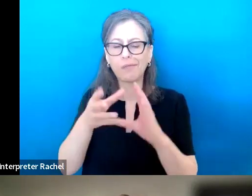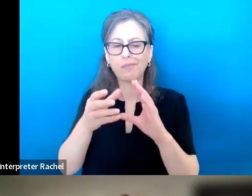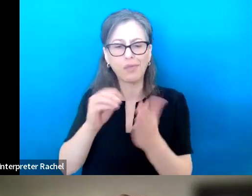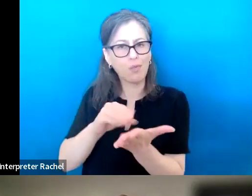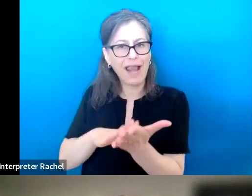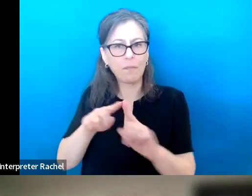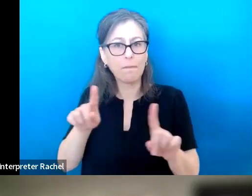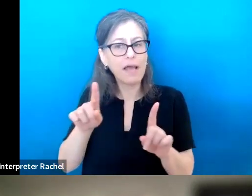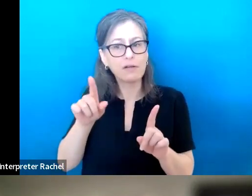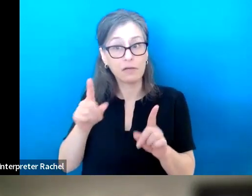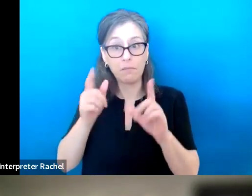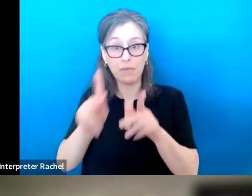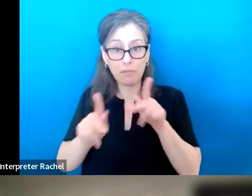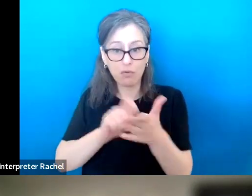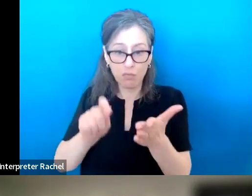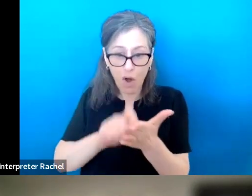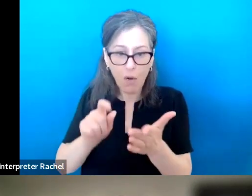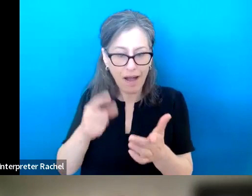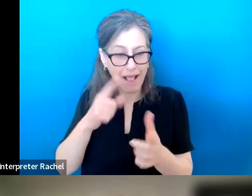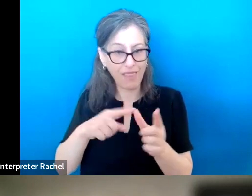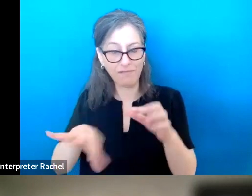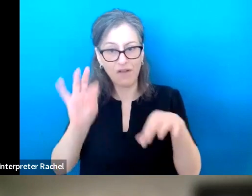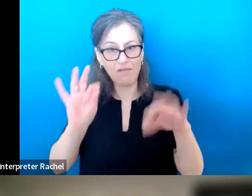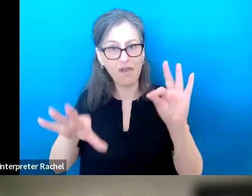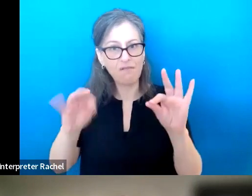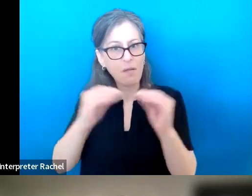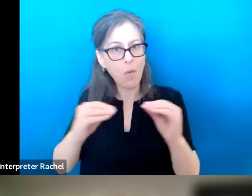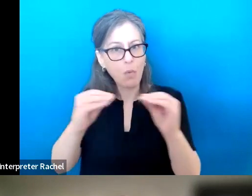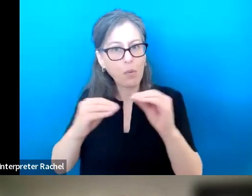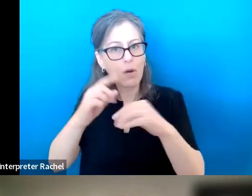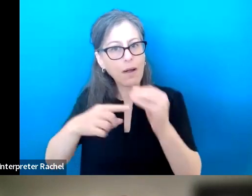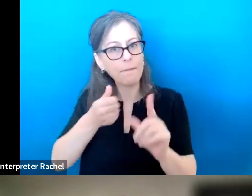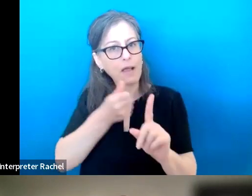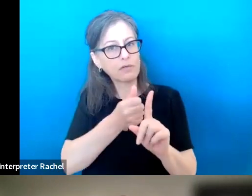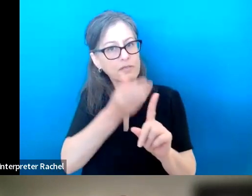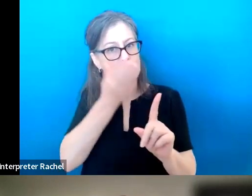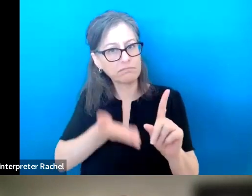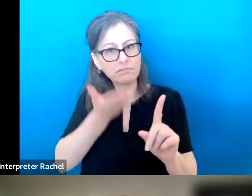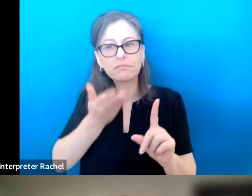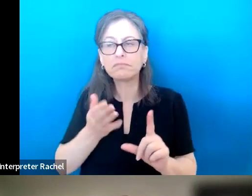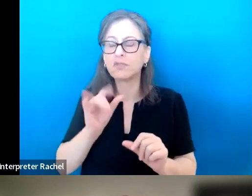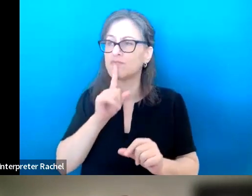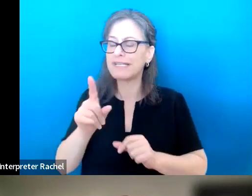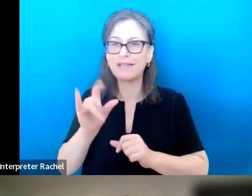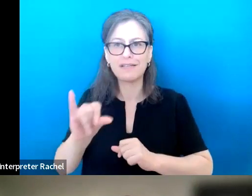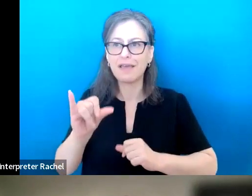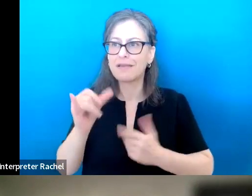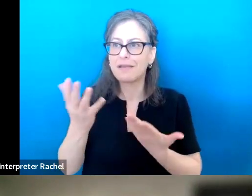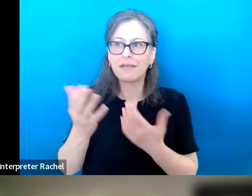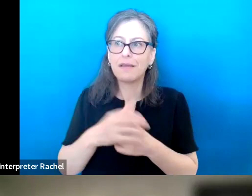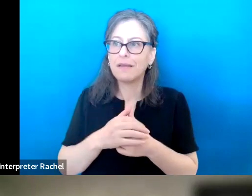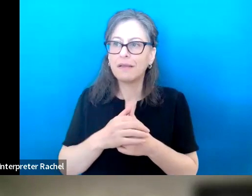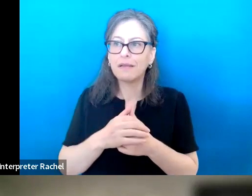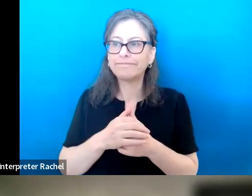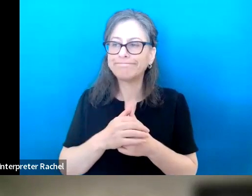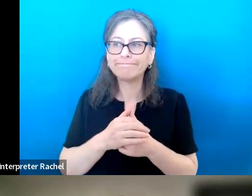that her story came to light. So it really is one of those things where there's